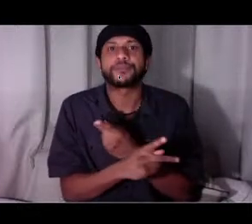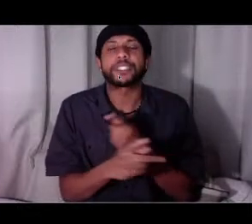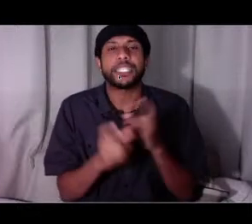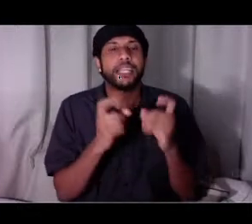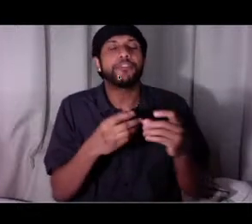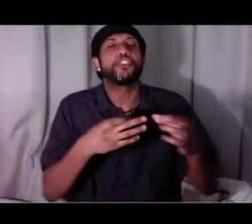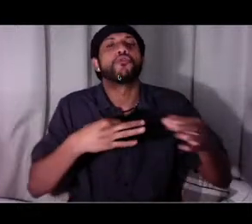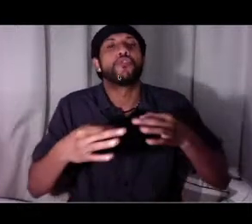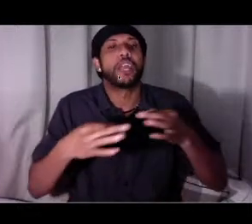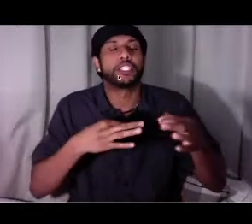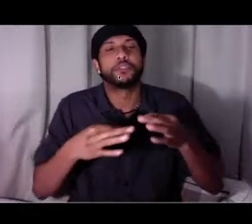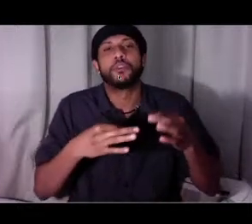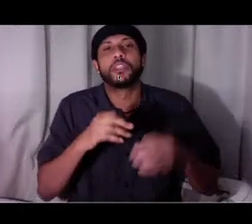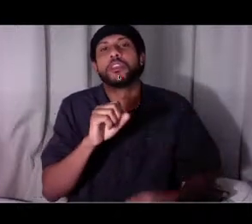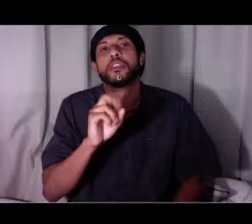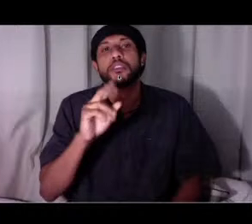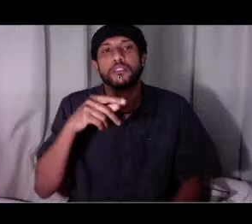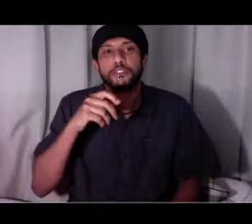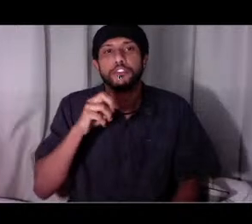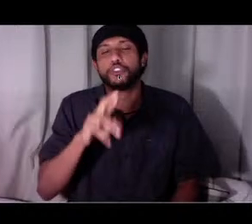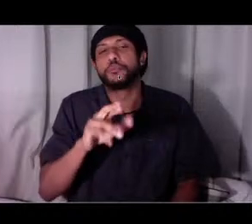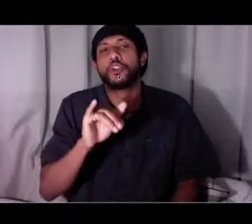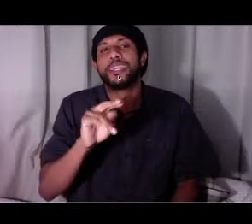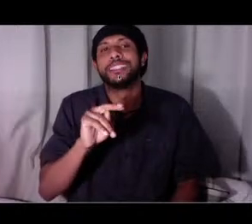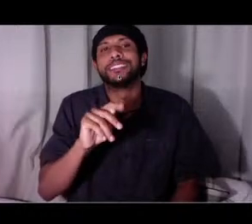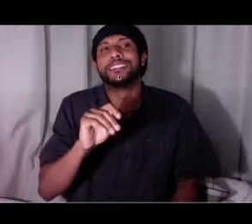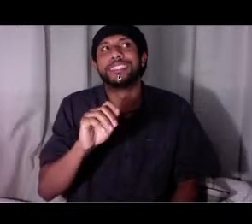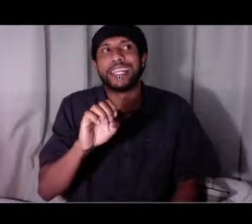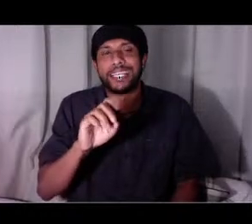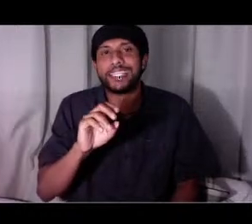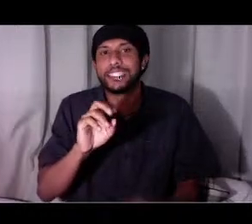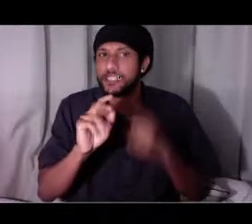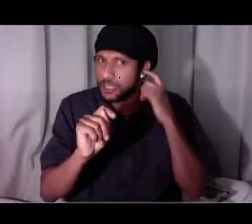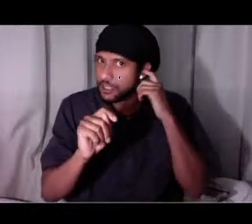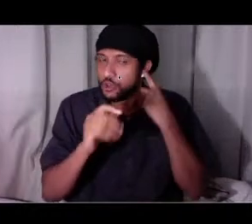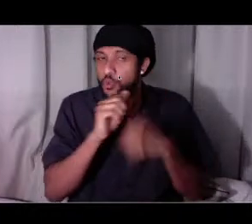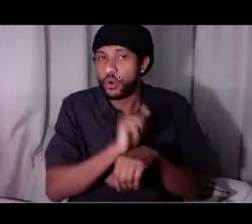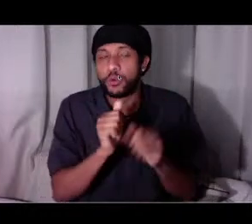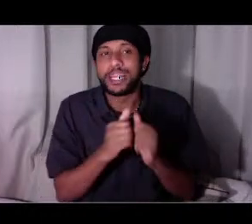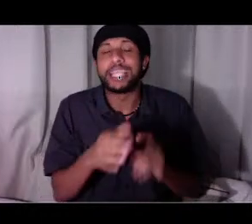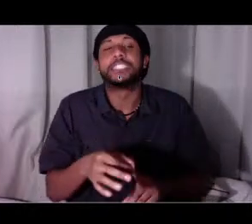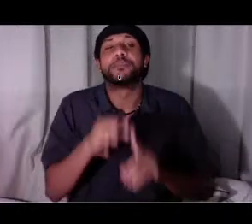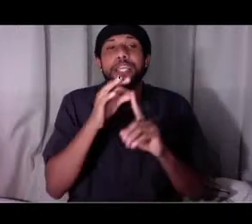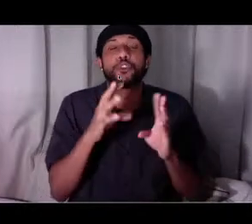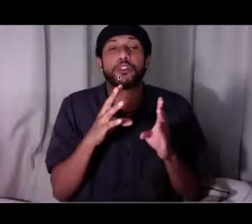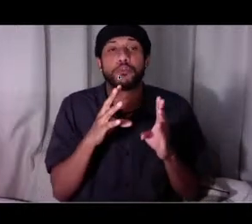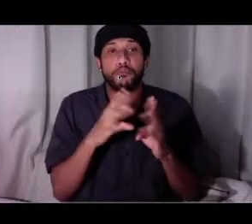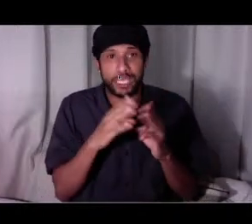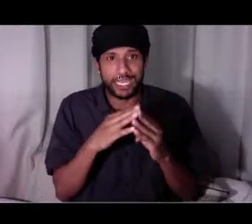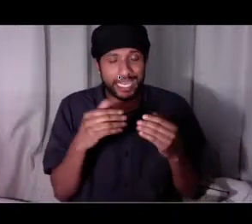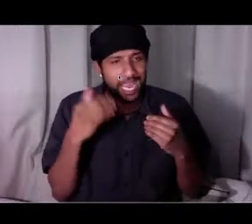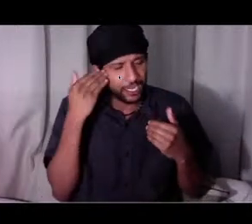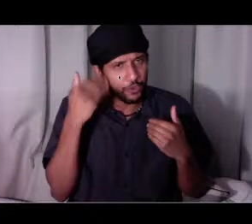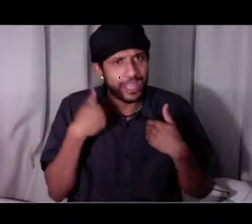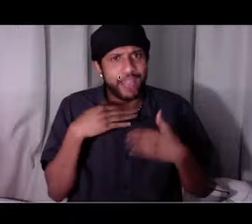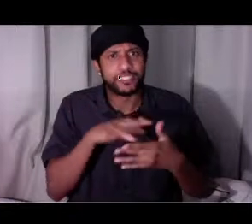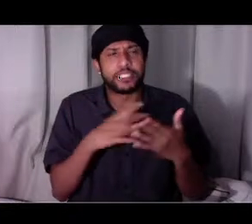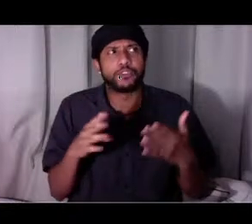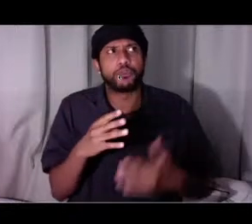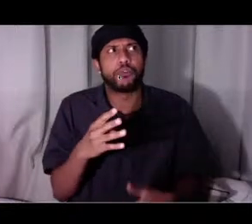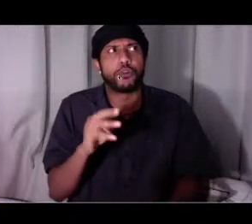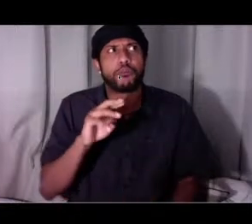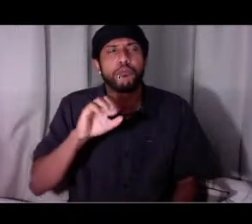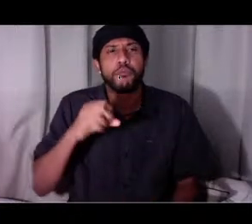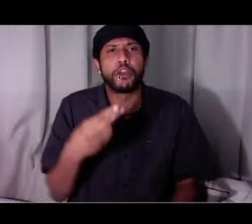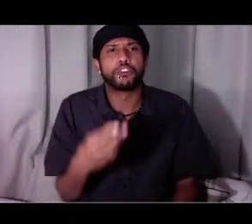to the superintendent to work on a prospective special meeting I know we have a special meeting scheduled already on March 4th if